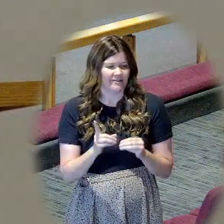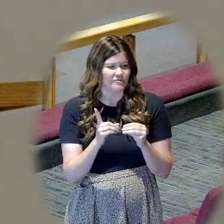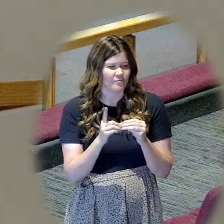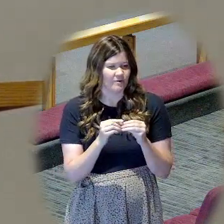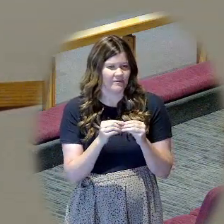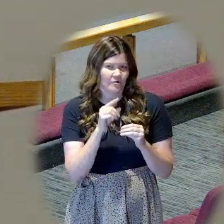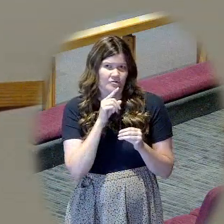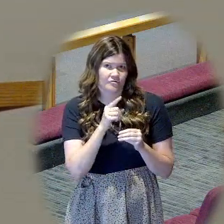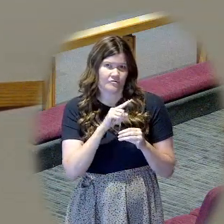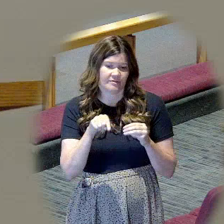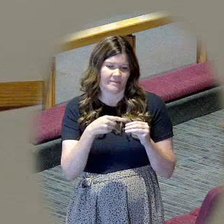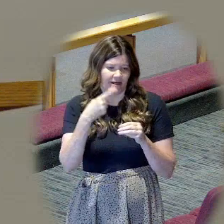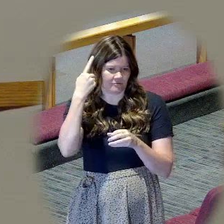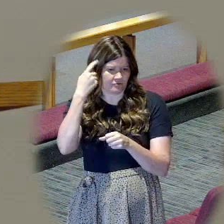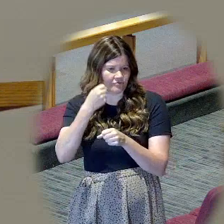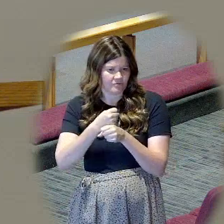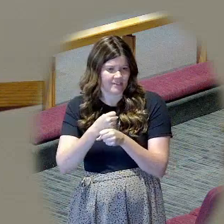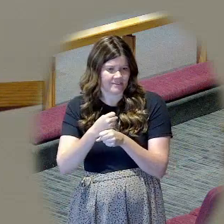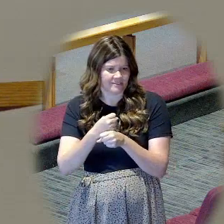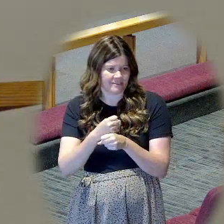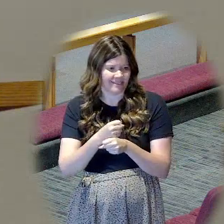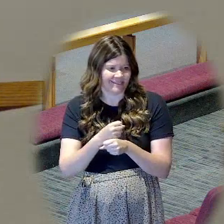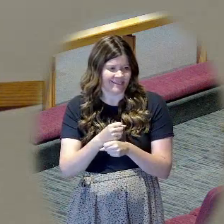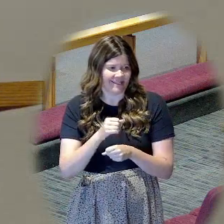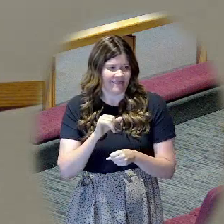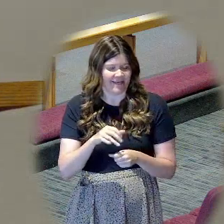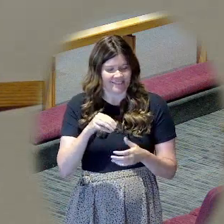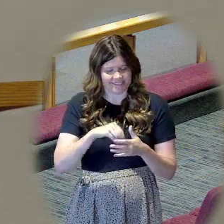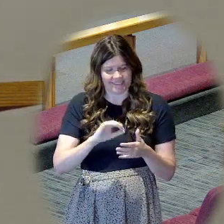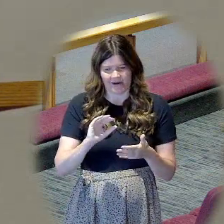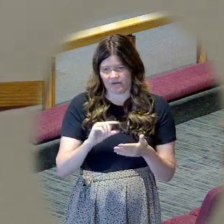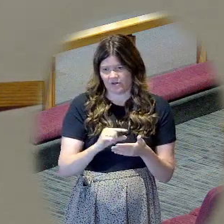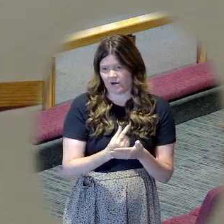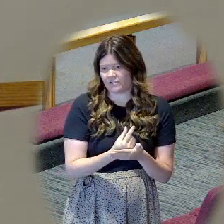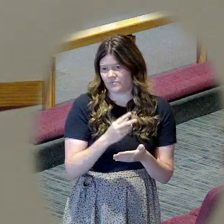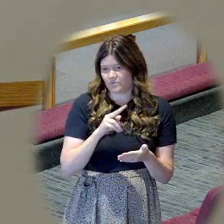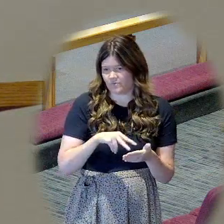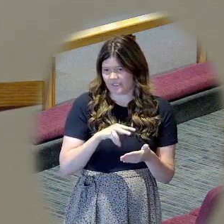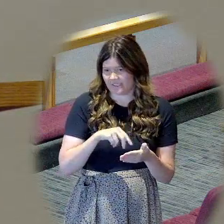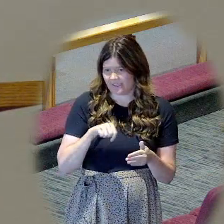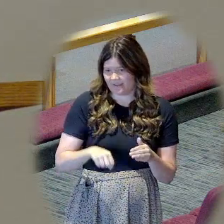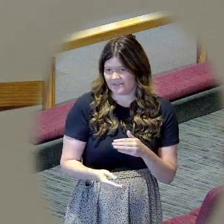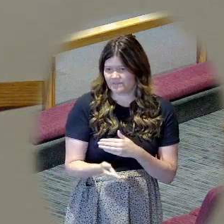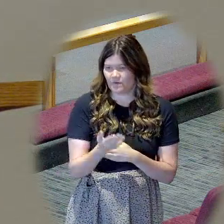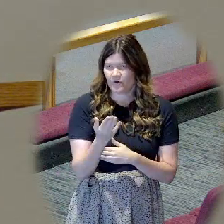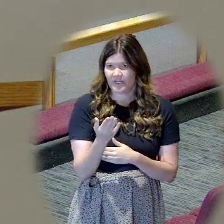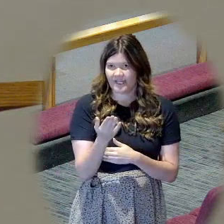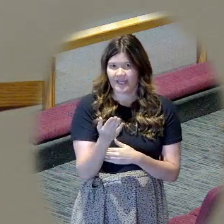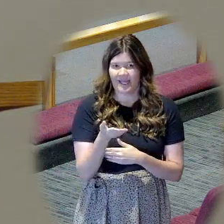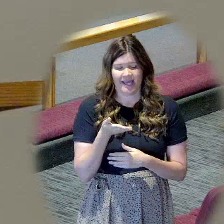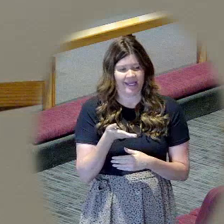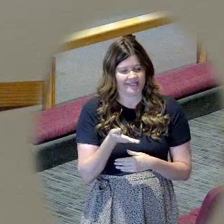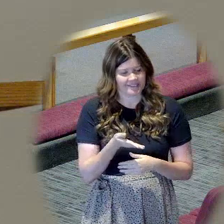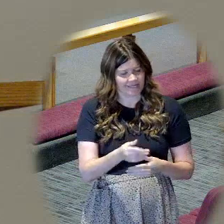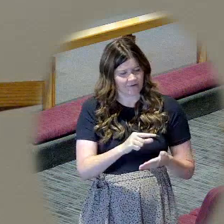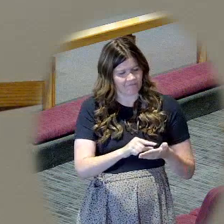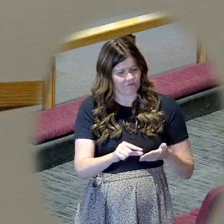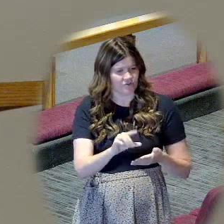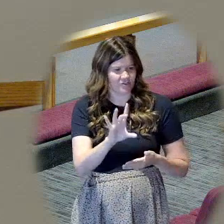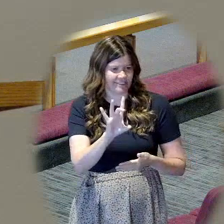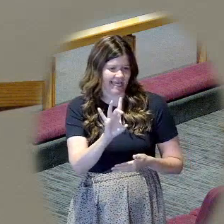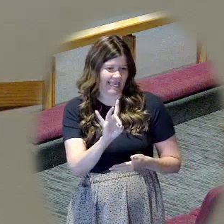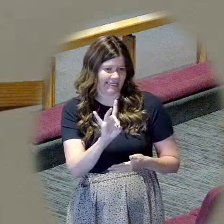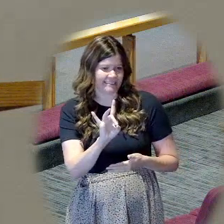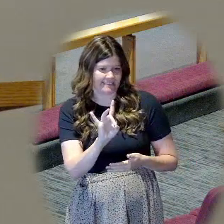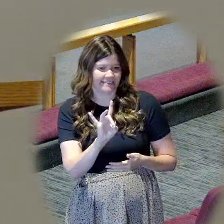reality concerning trust that sticks out in our gospel lesson this morning, and it's there in verse 8.